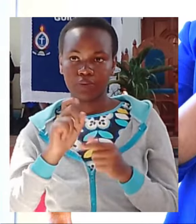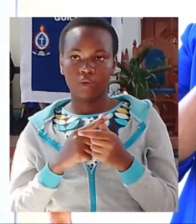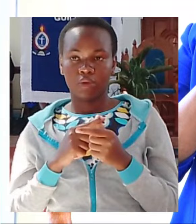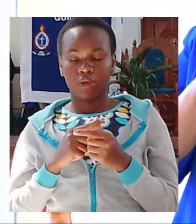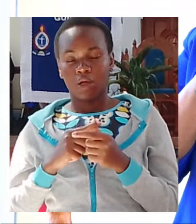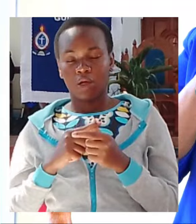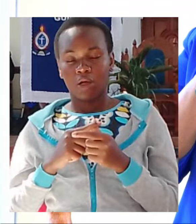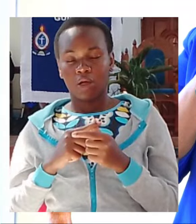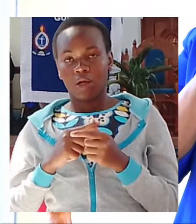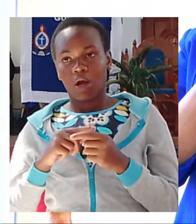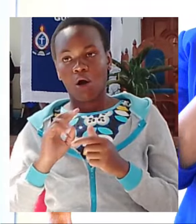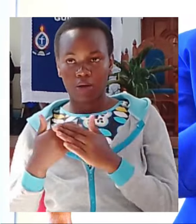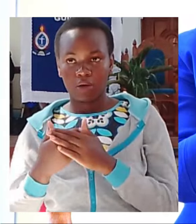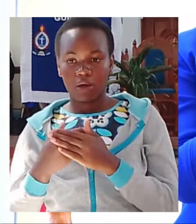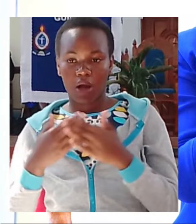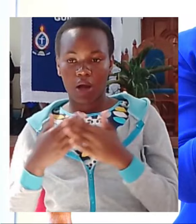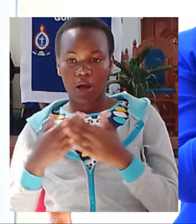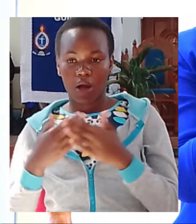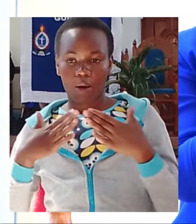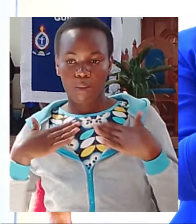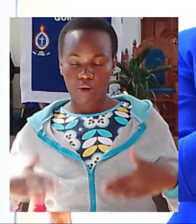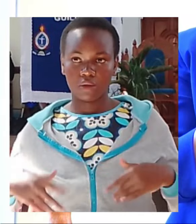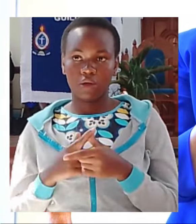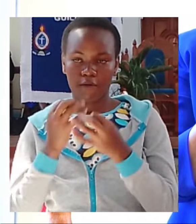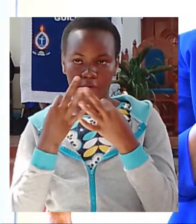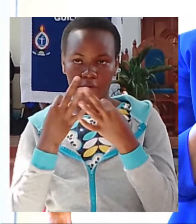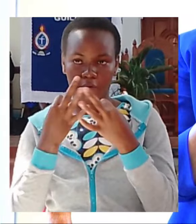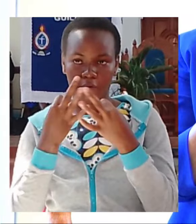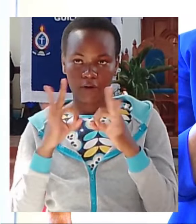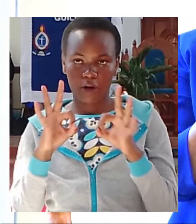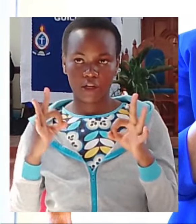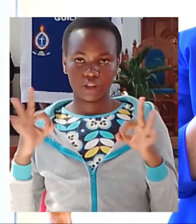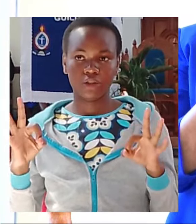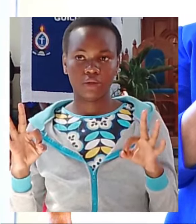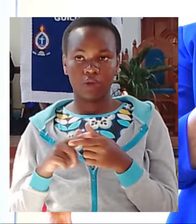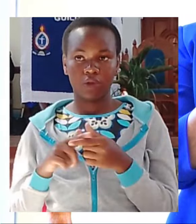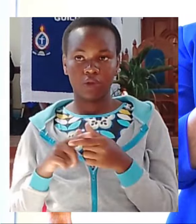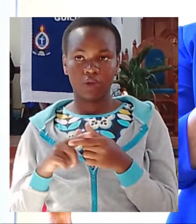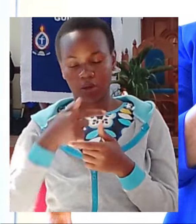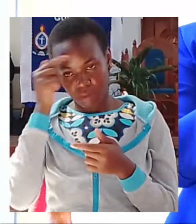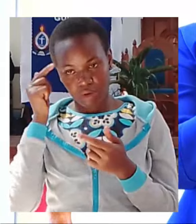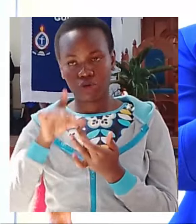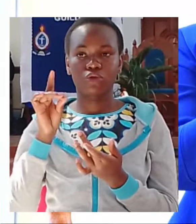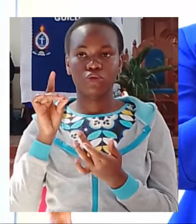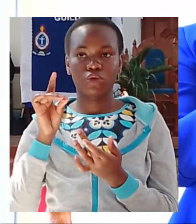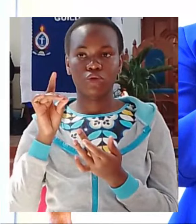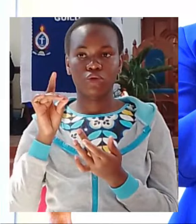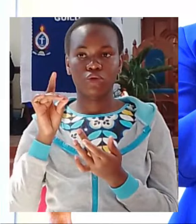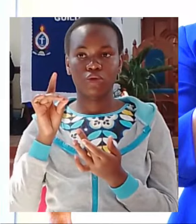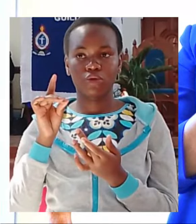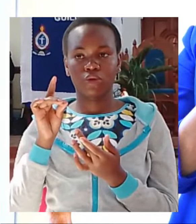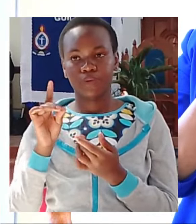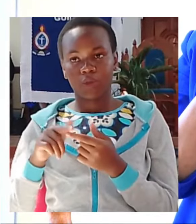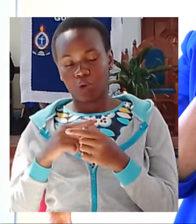to prioritizing our bodies and the flesh. Because we have chosen to glorify the flesh